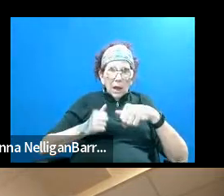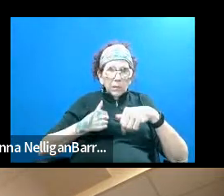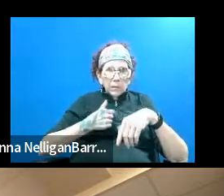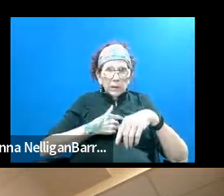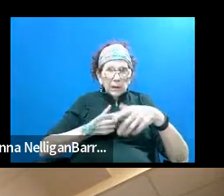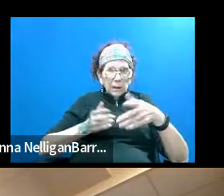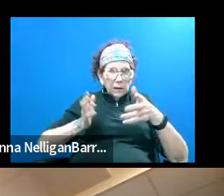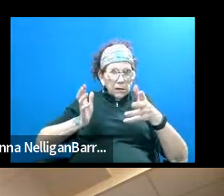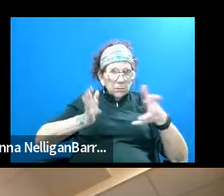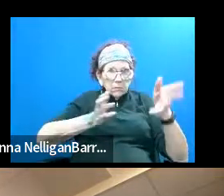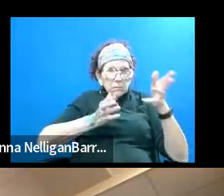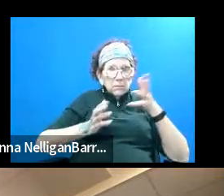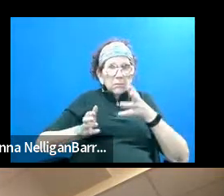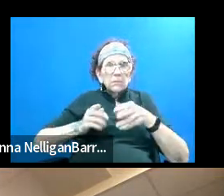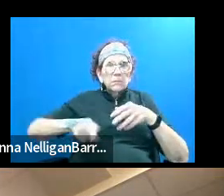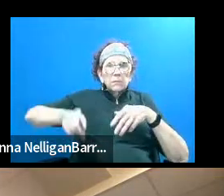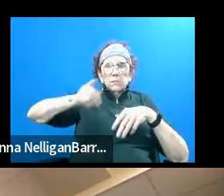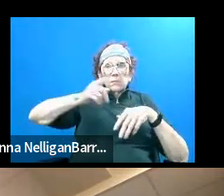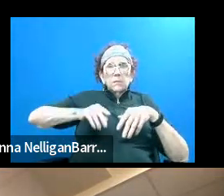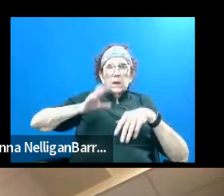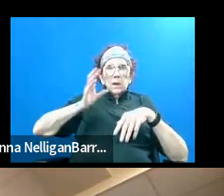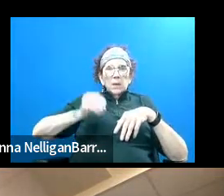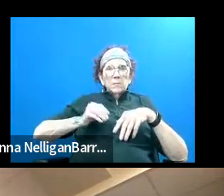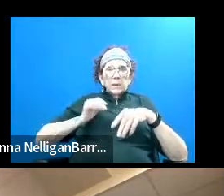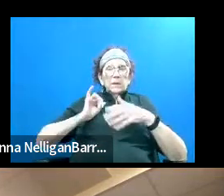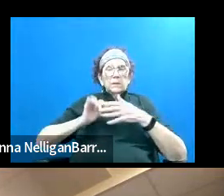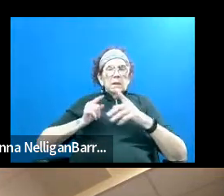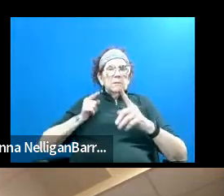this. Thank you.